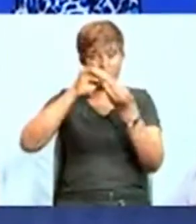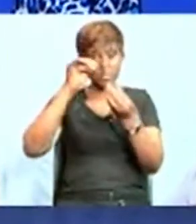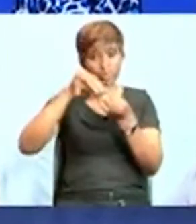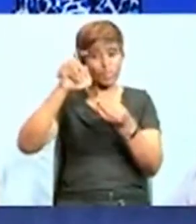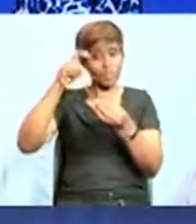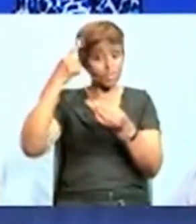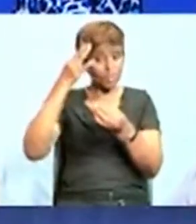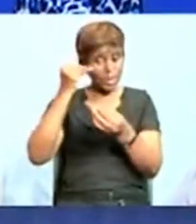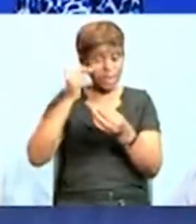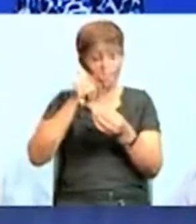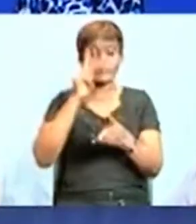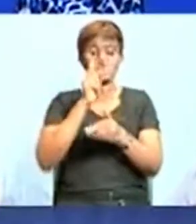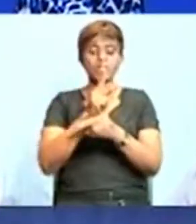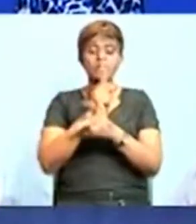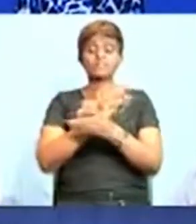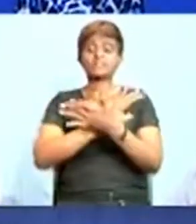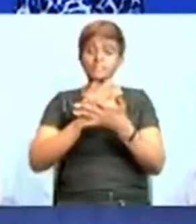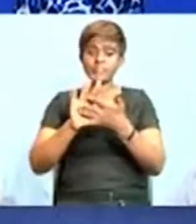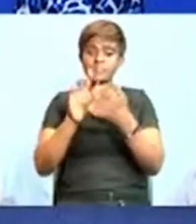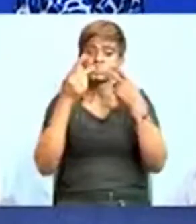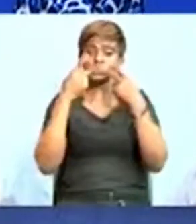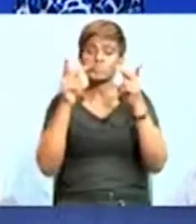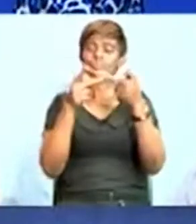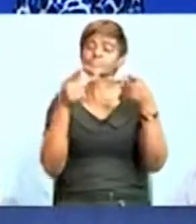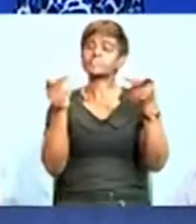for cleanliness in public space.